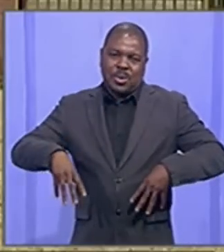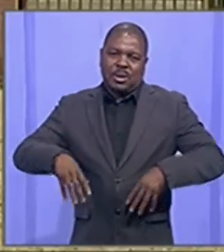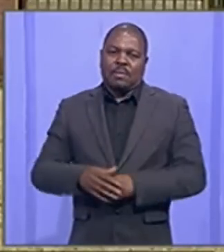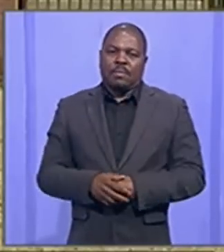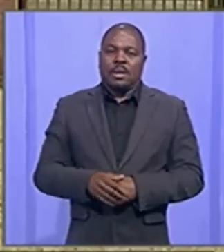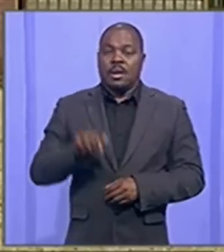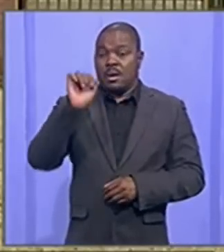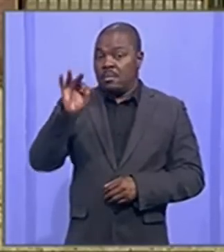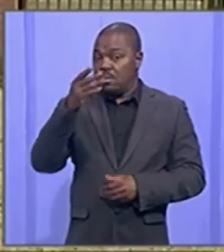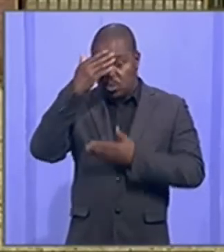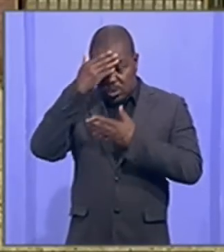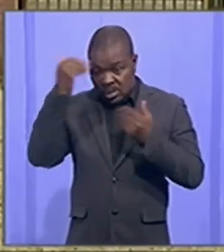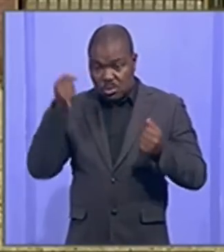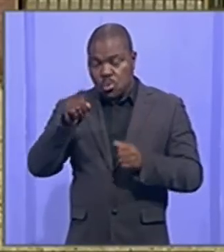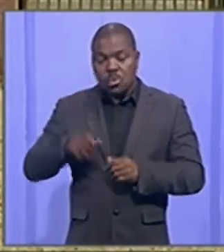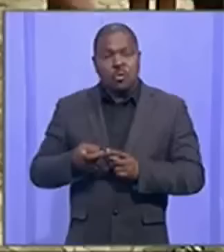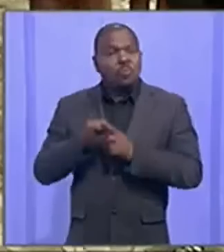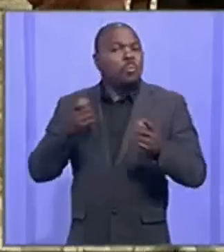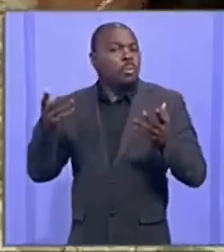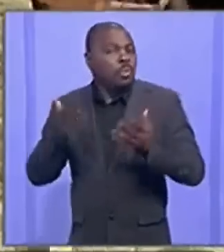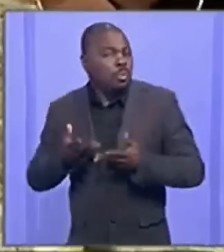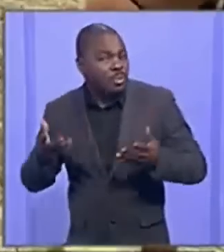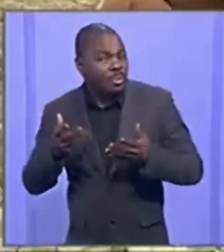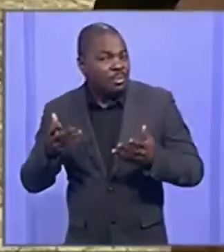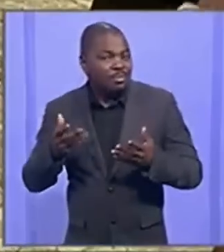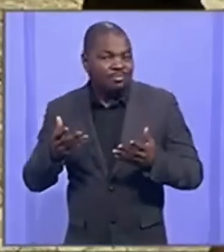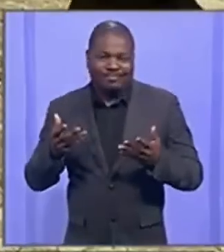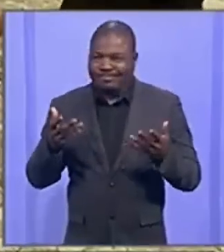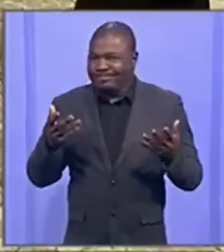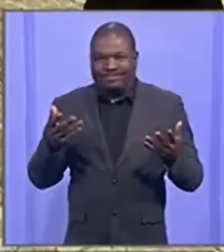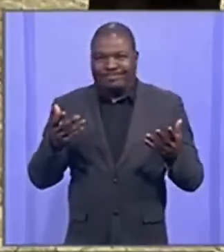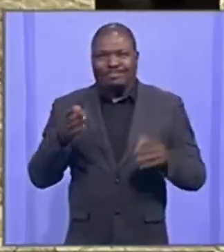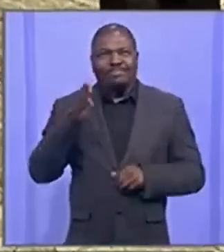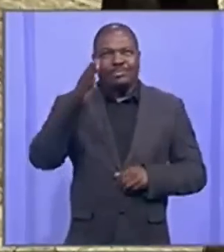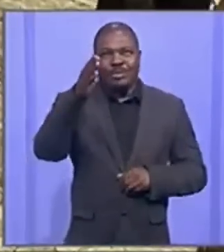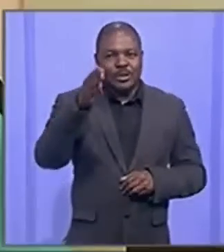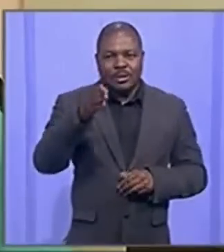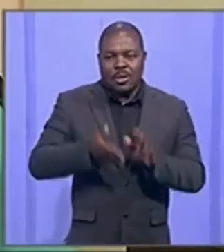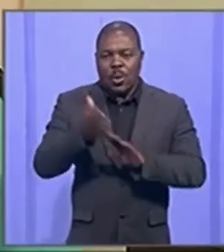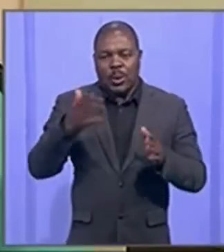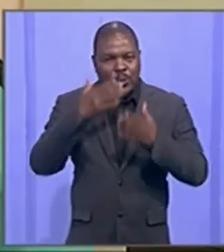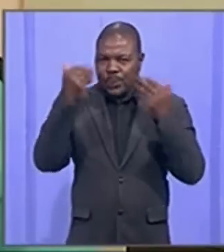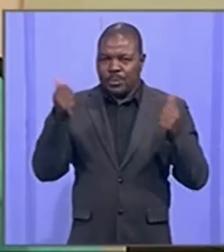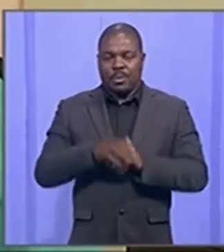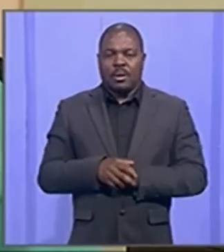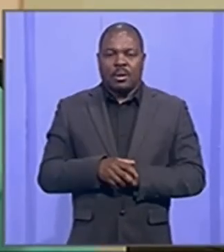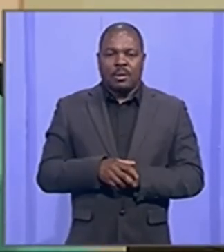Ha o sa itse ko o tswang teng ga go botlhofo gore o itse ko o yang teng. Bomme ba